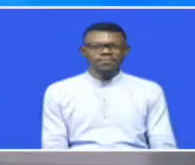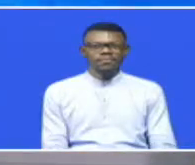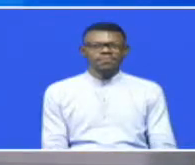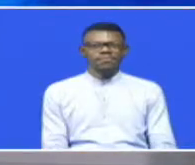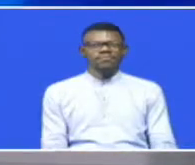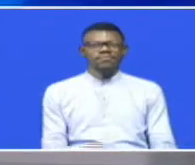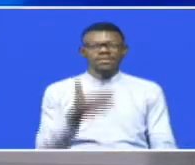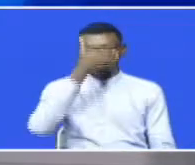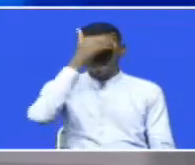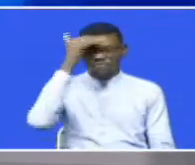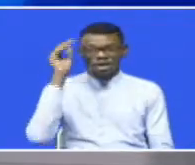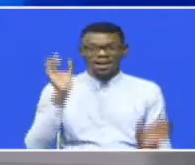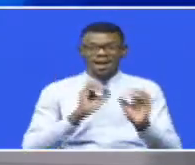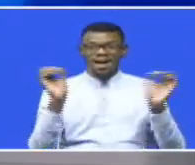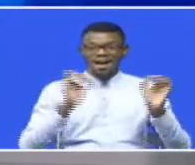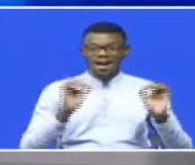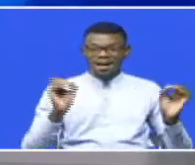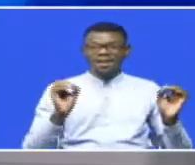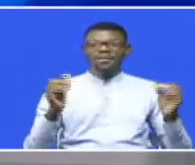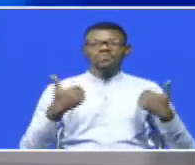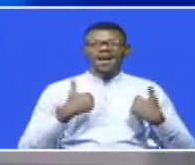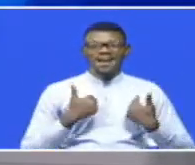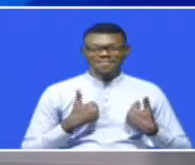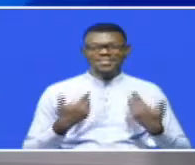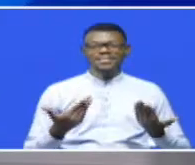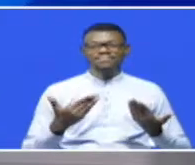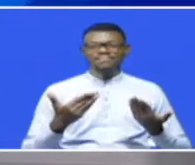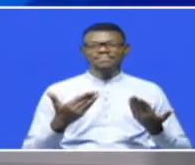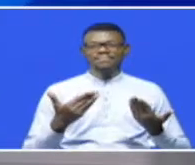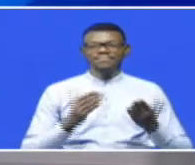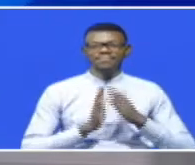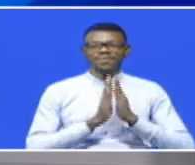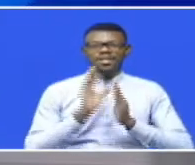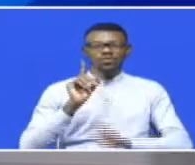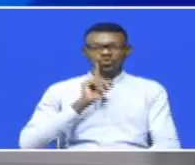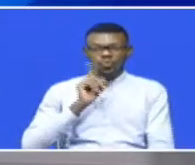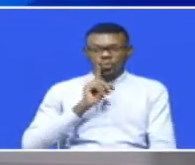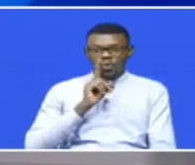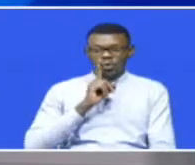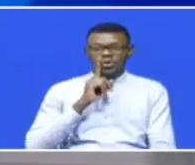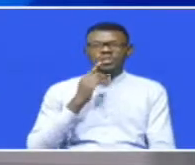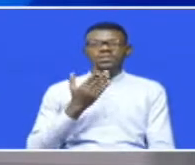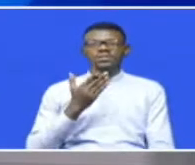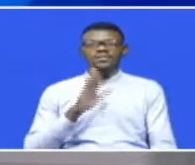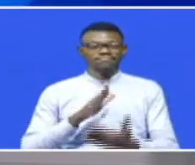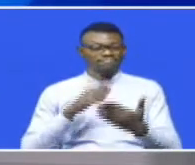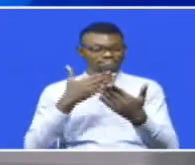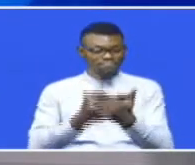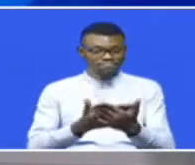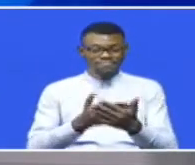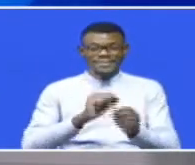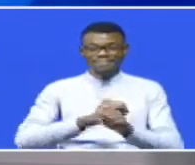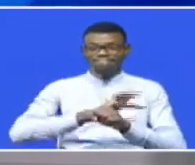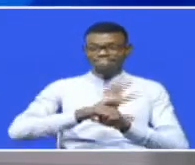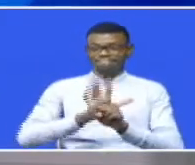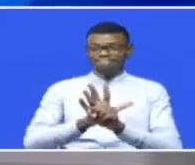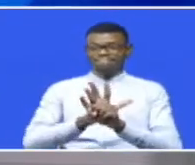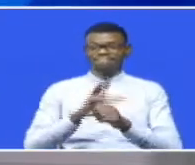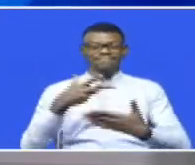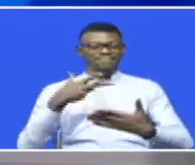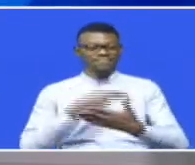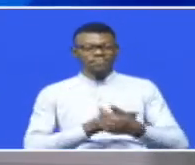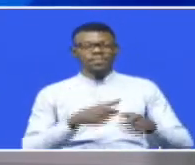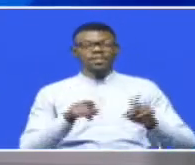Well, don't forget that we are having wall-to-wall coverage for you tomorrow on the vaccines, the arrival, and of course the intended vaccination.